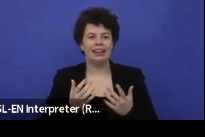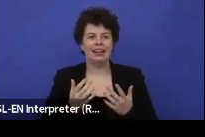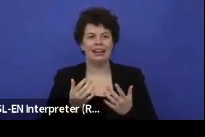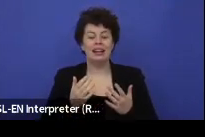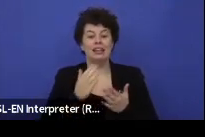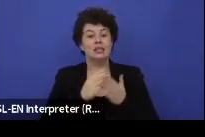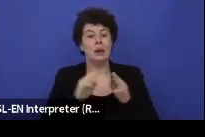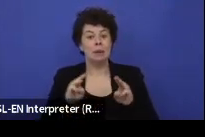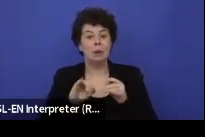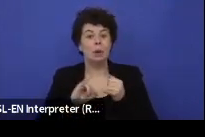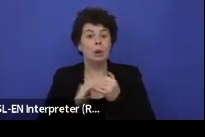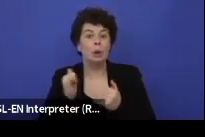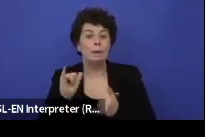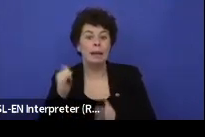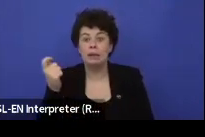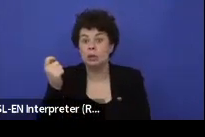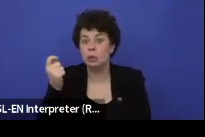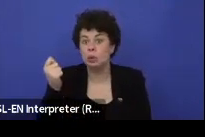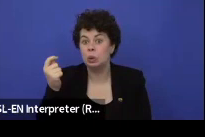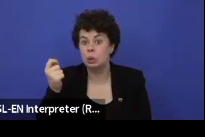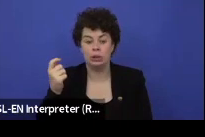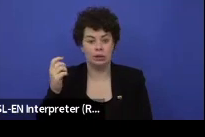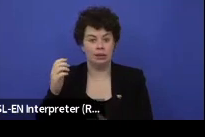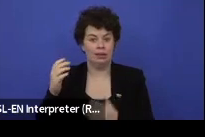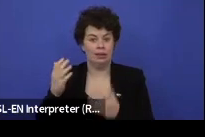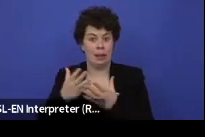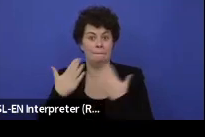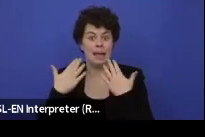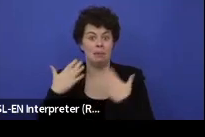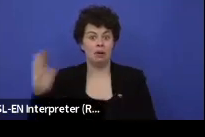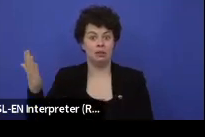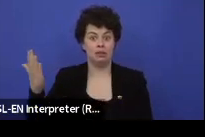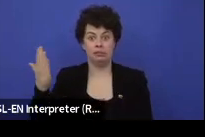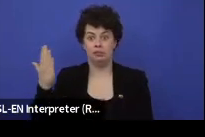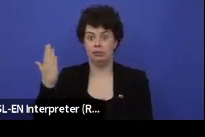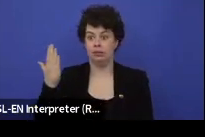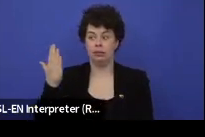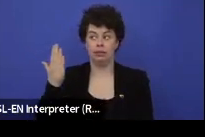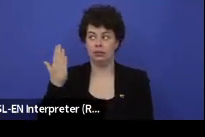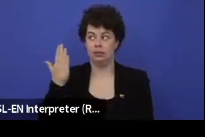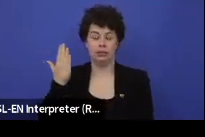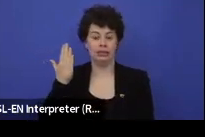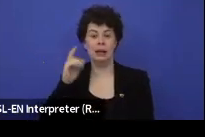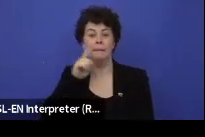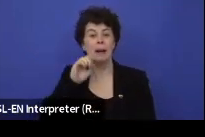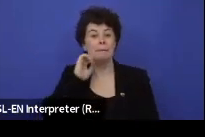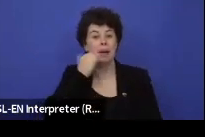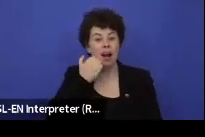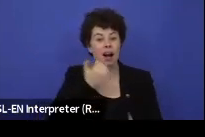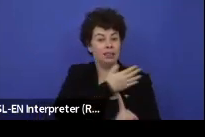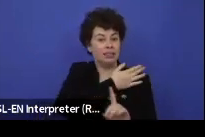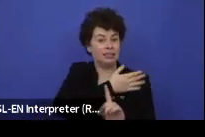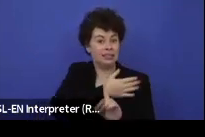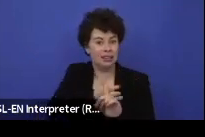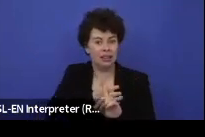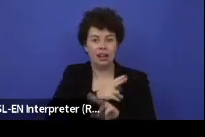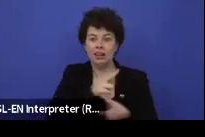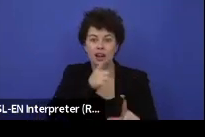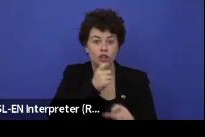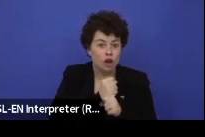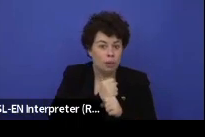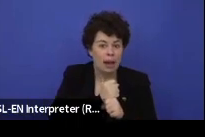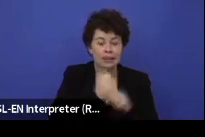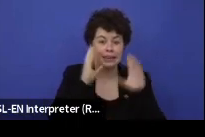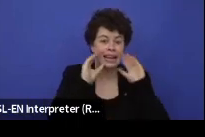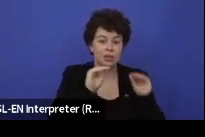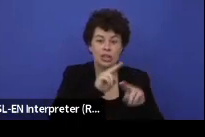for, it's coming very soon, quite possibly, but because there is still this lack of education and awareness about